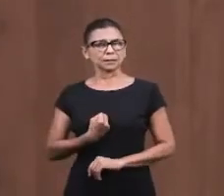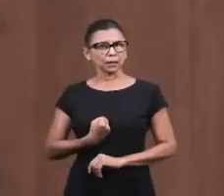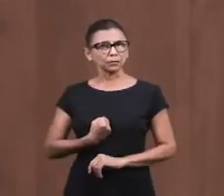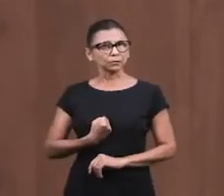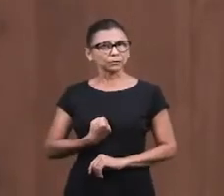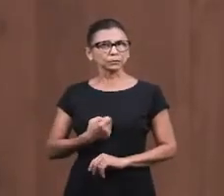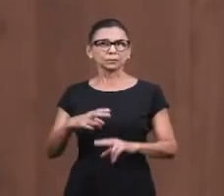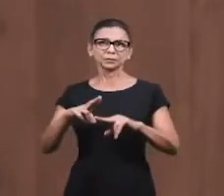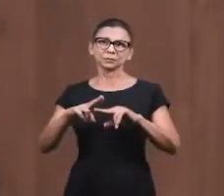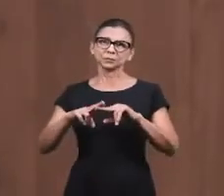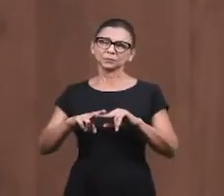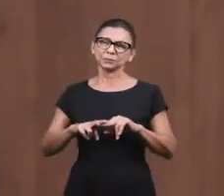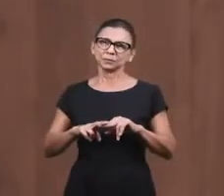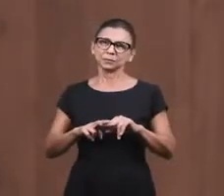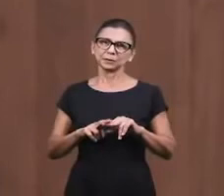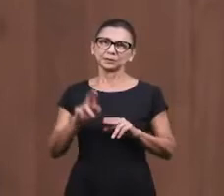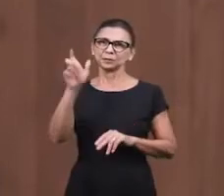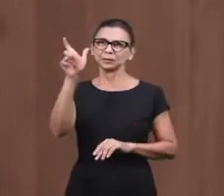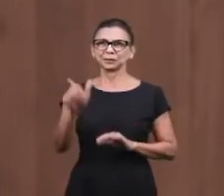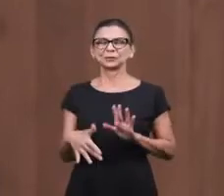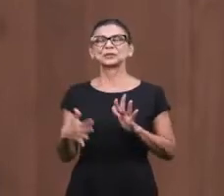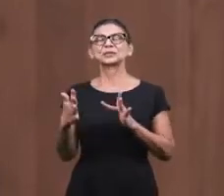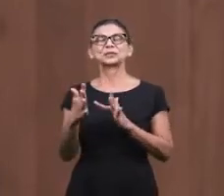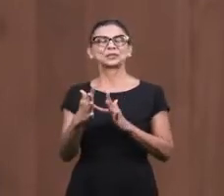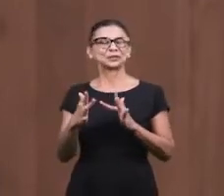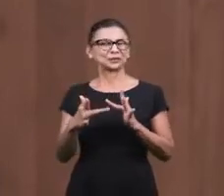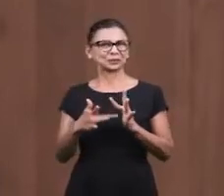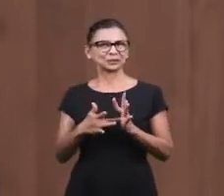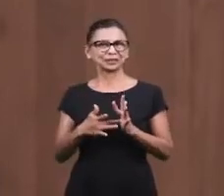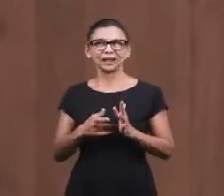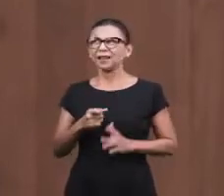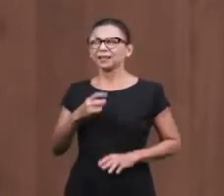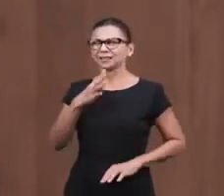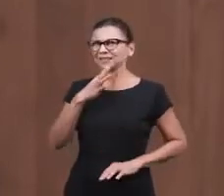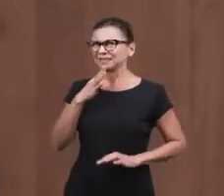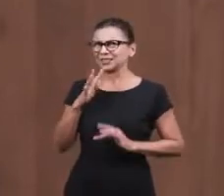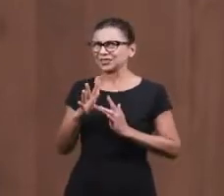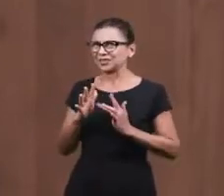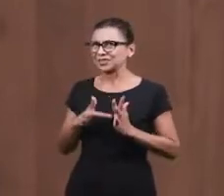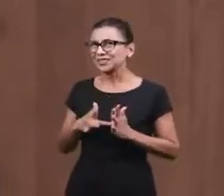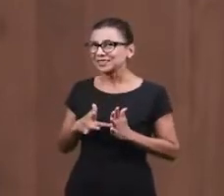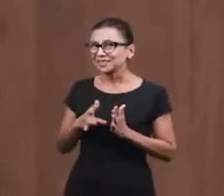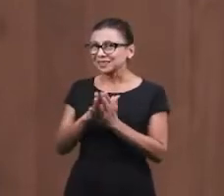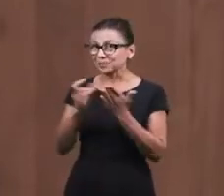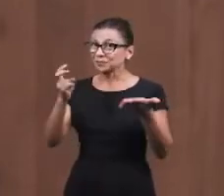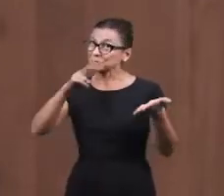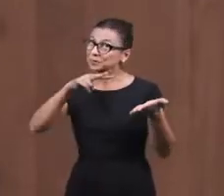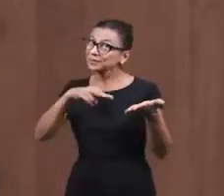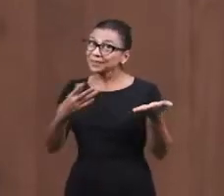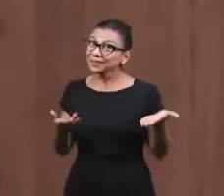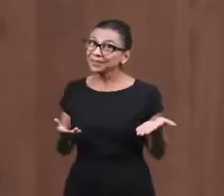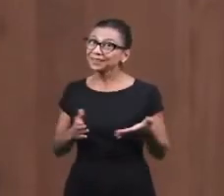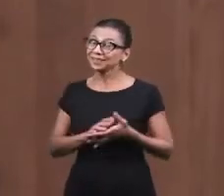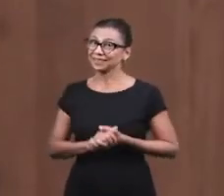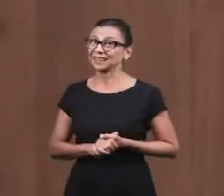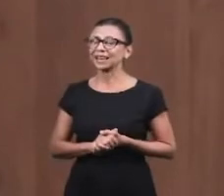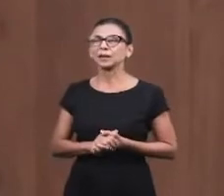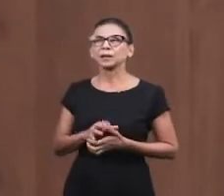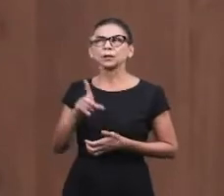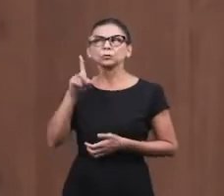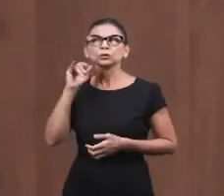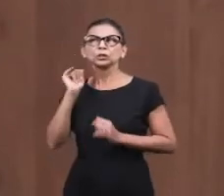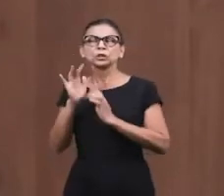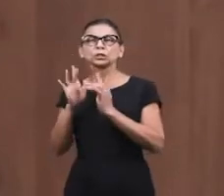Jesus. And to know Jesus, we have to read the Word. Jesus one time said,